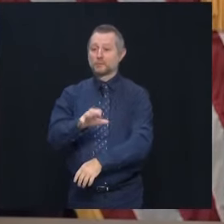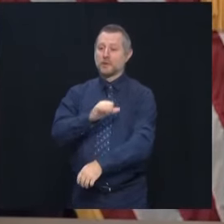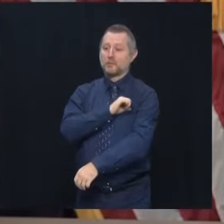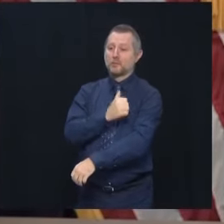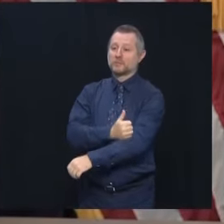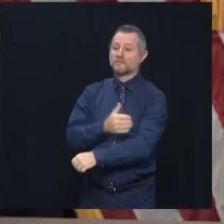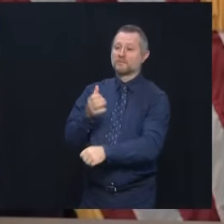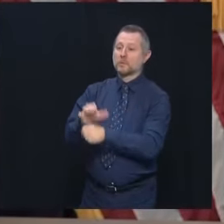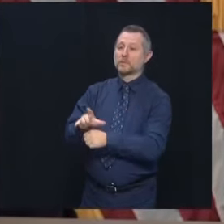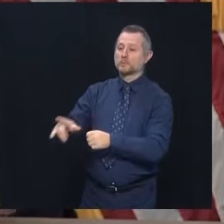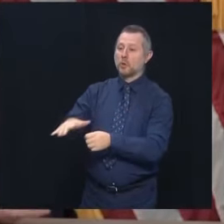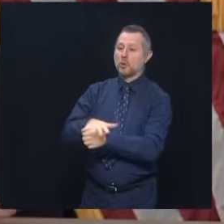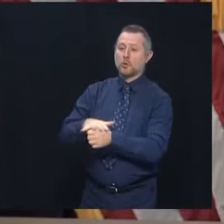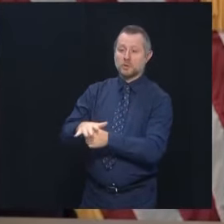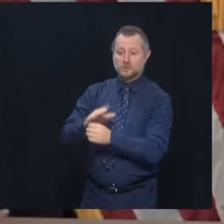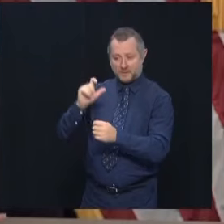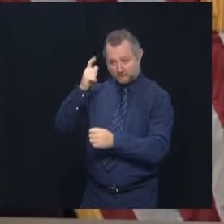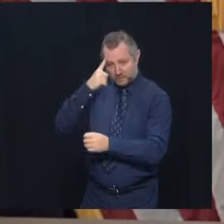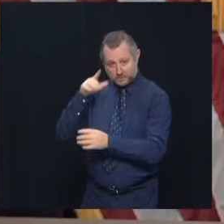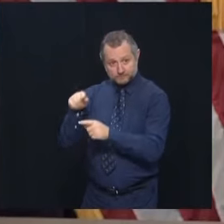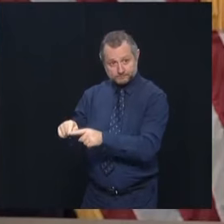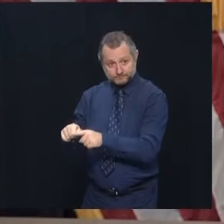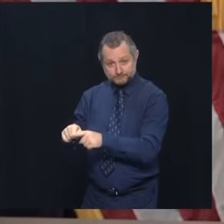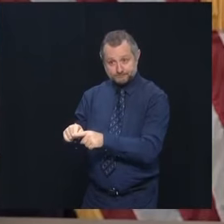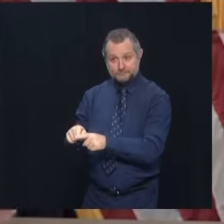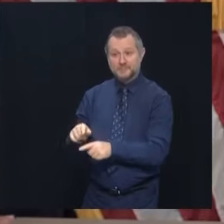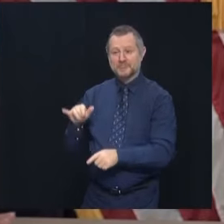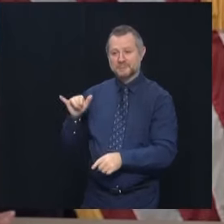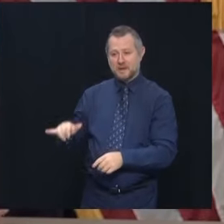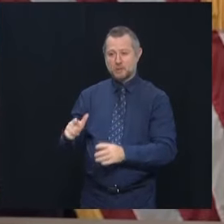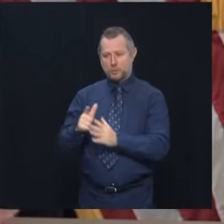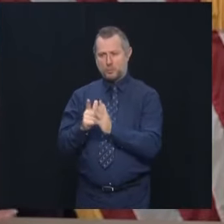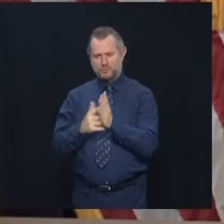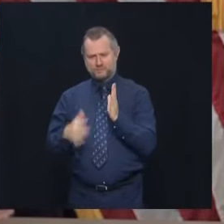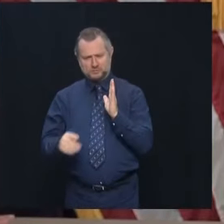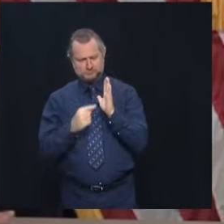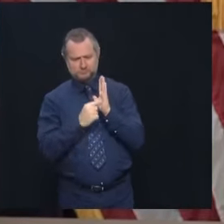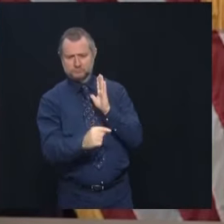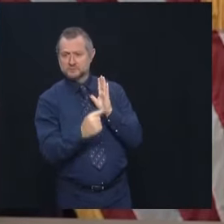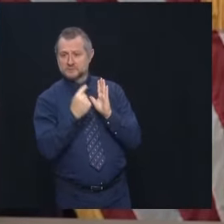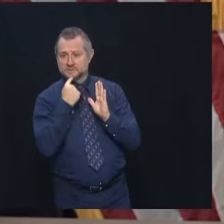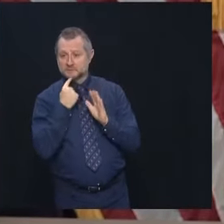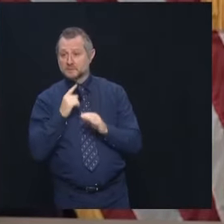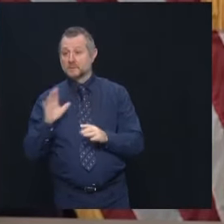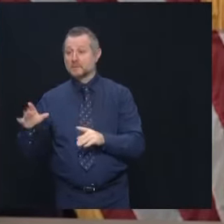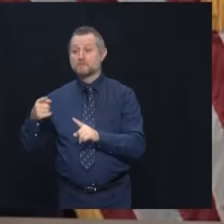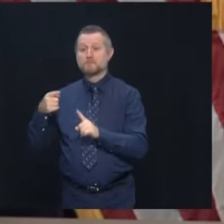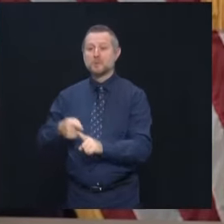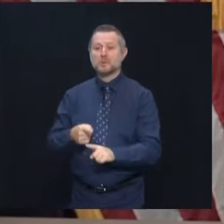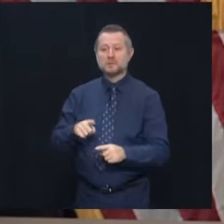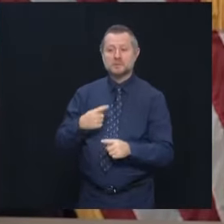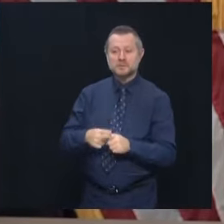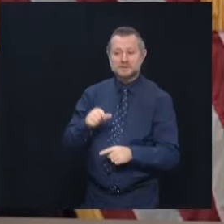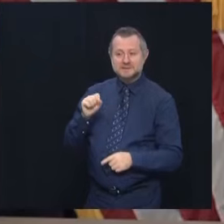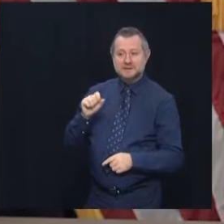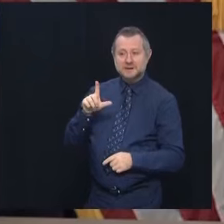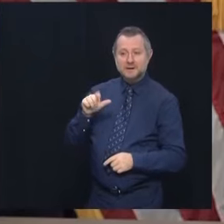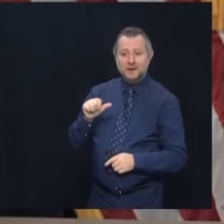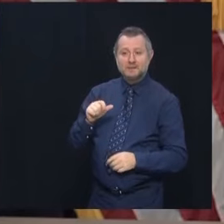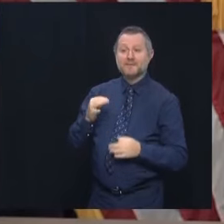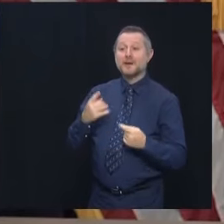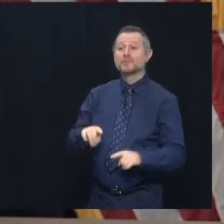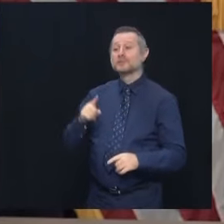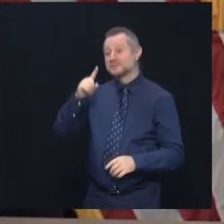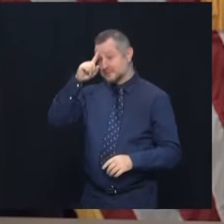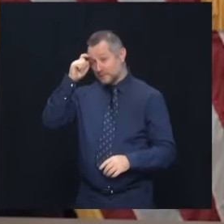emergency to the locality. So let's just use that as the baseline. To go on the governor's point on the SLA, what was happening a lot over the summer was